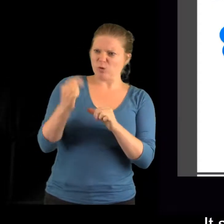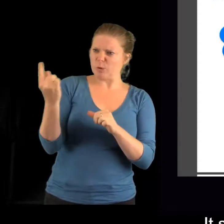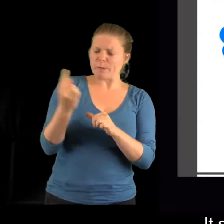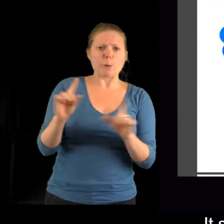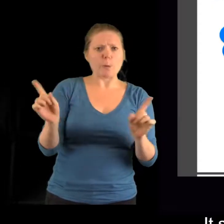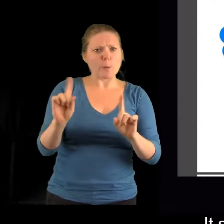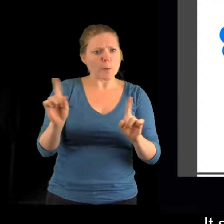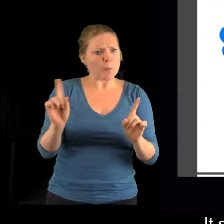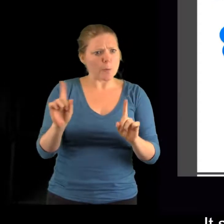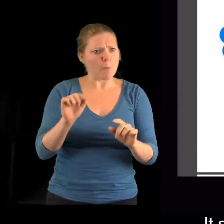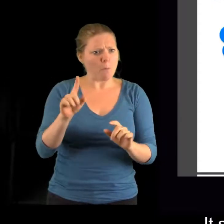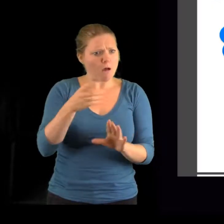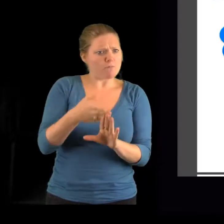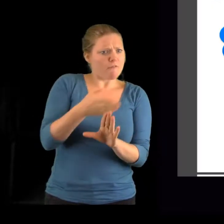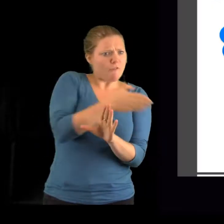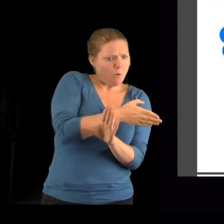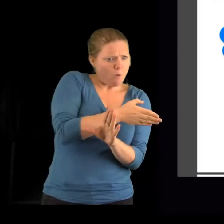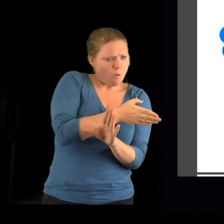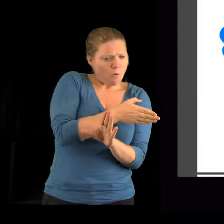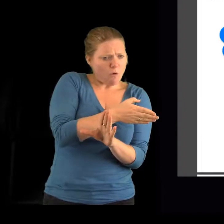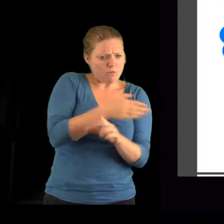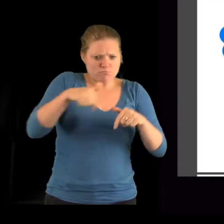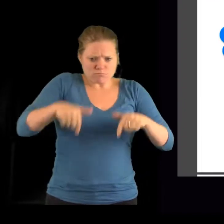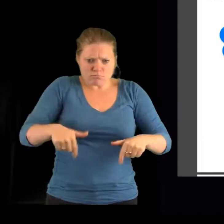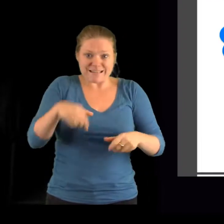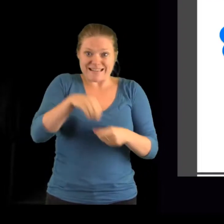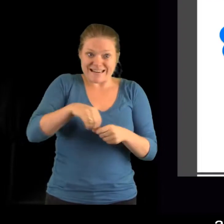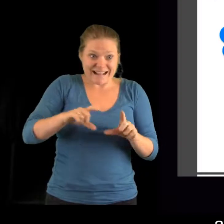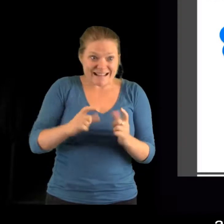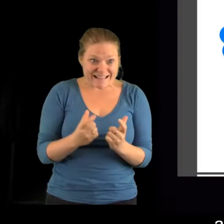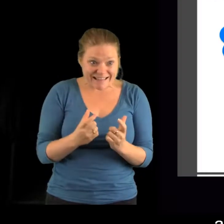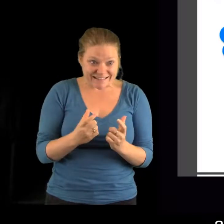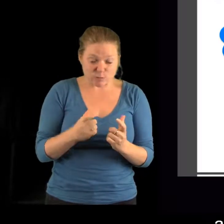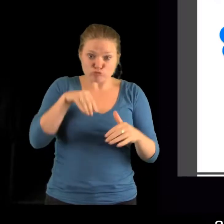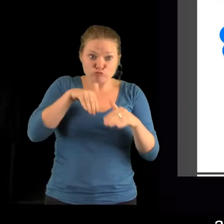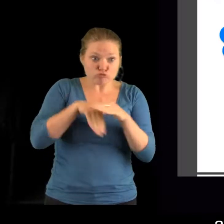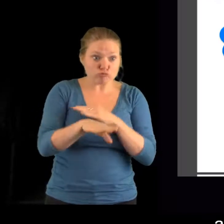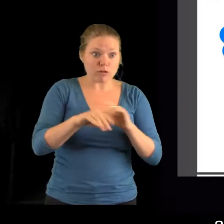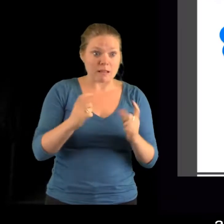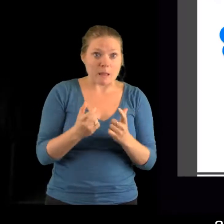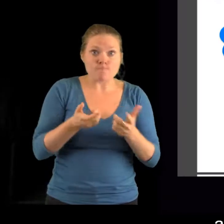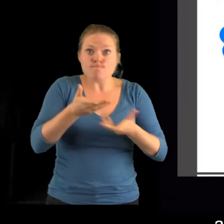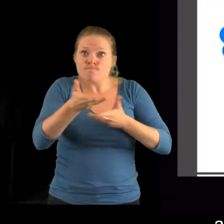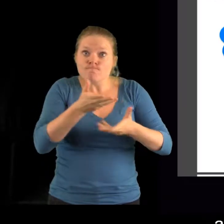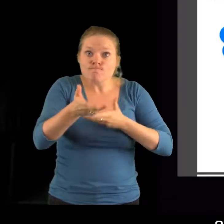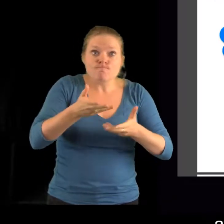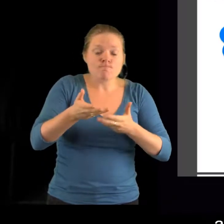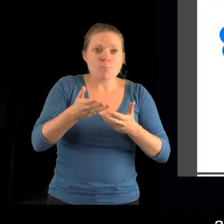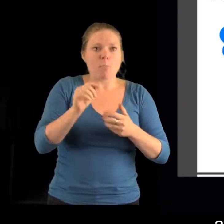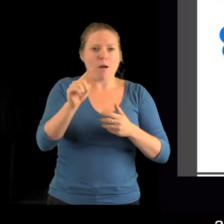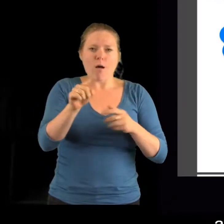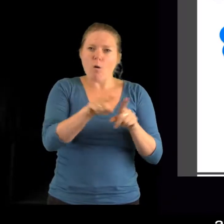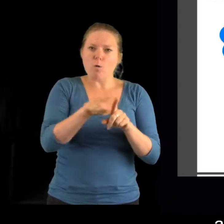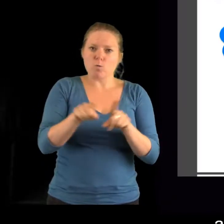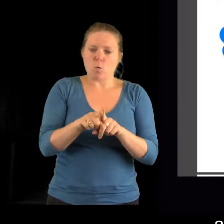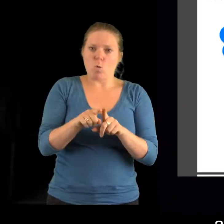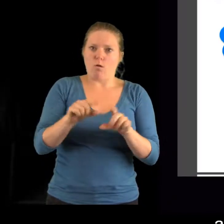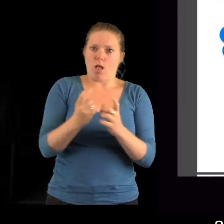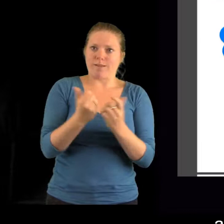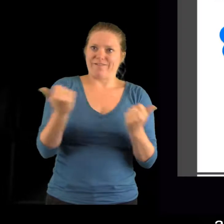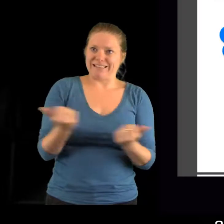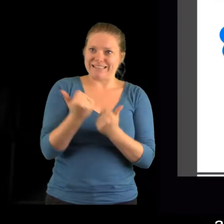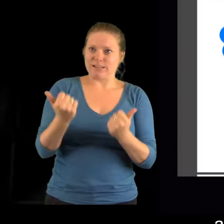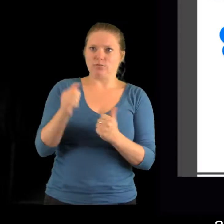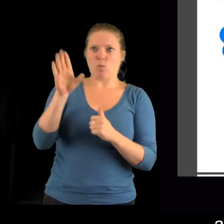do I become a better student? How do I become a better interpreter? And let's be honest, how do I become a better person, right? Because it's